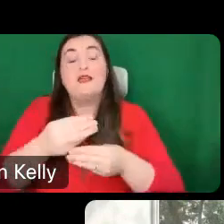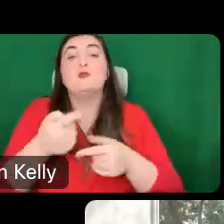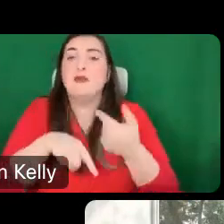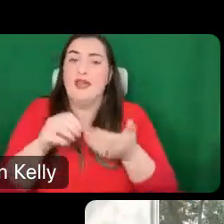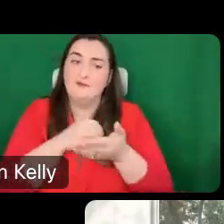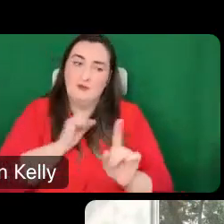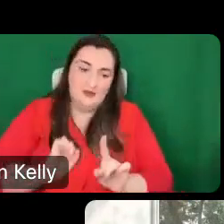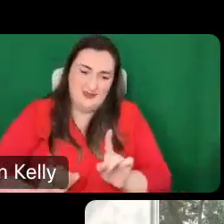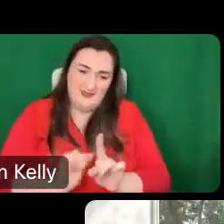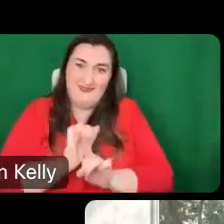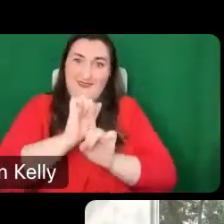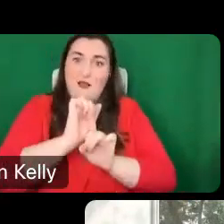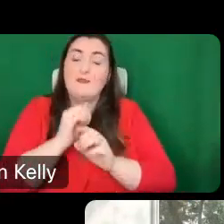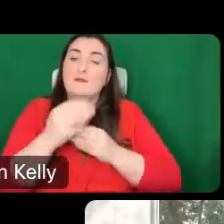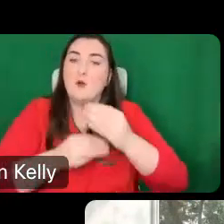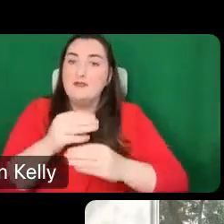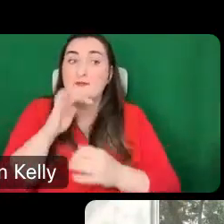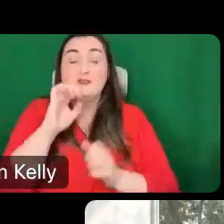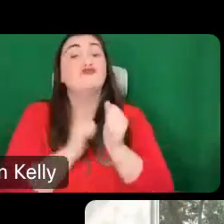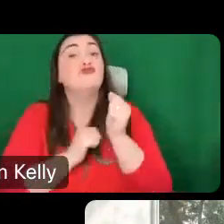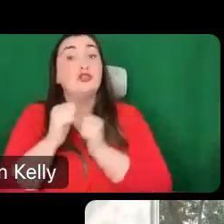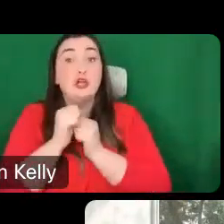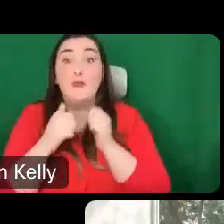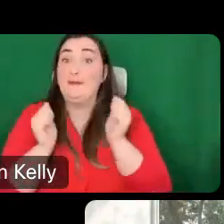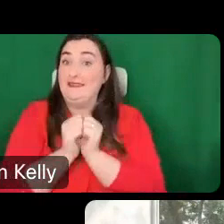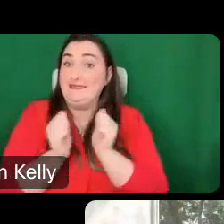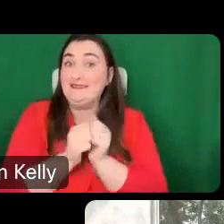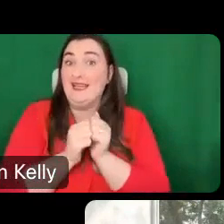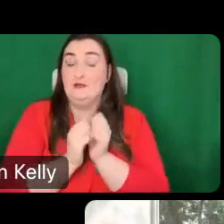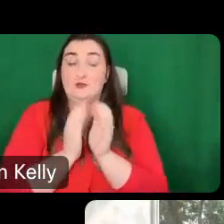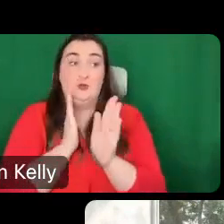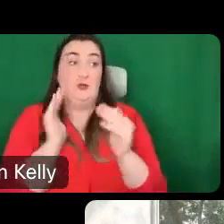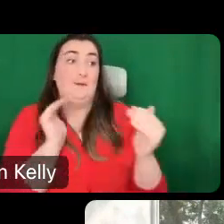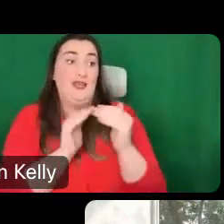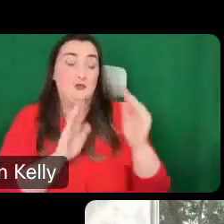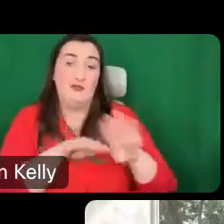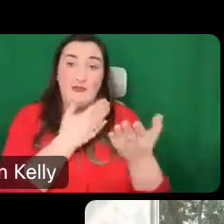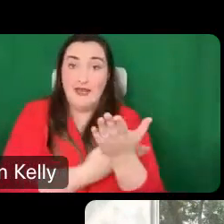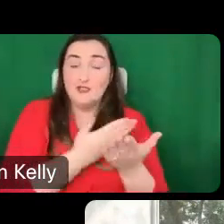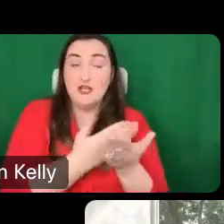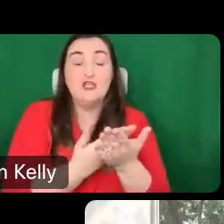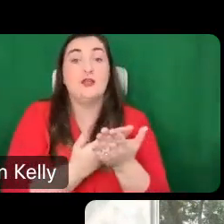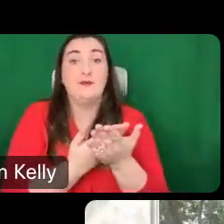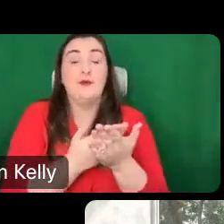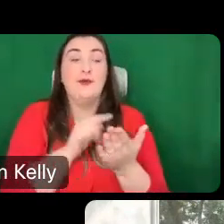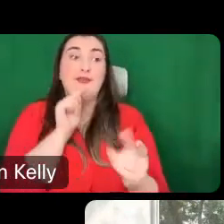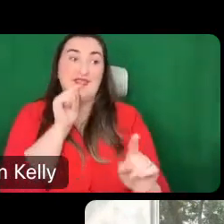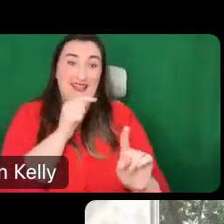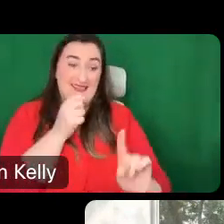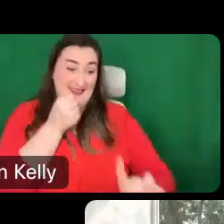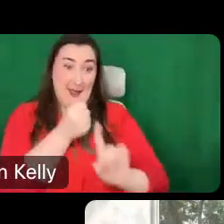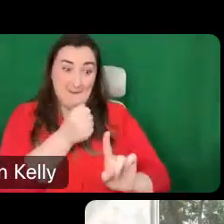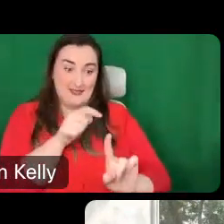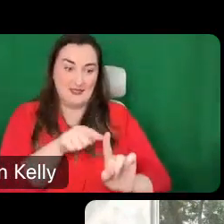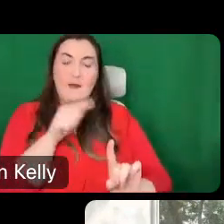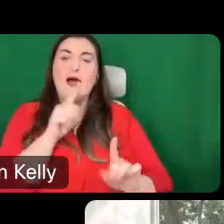our processes so that we structure our meetings in line with the legislation. So we're looking at, well, that's the impact. How do we